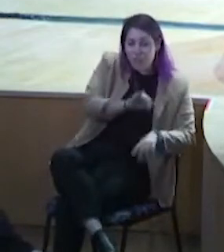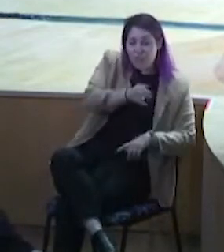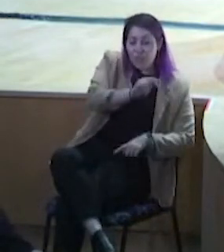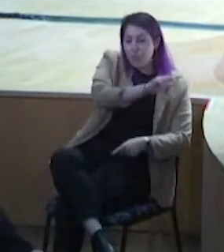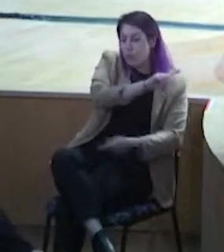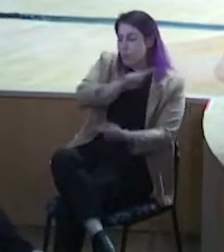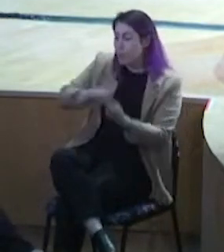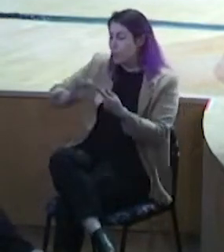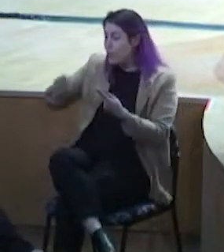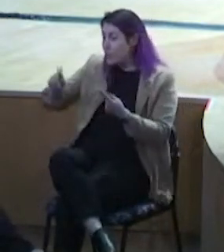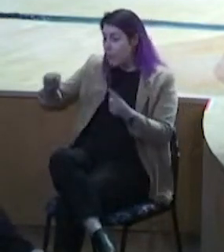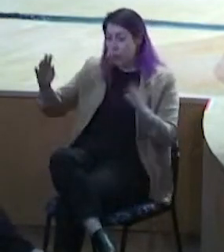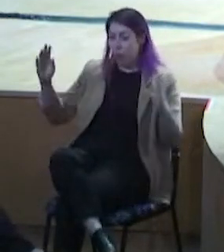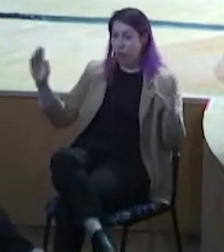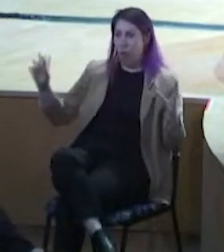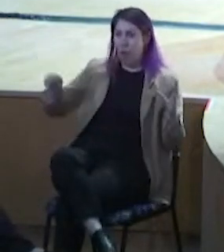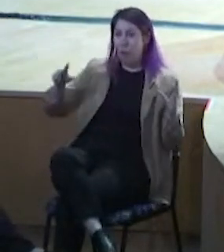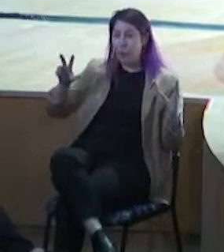14 inches.